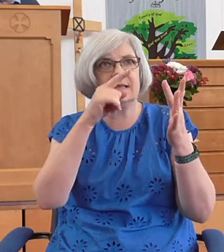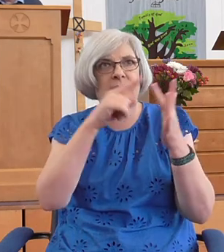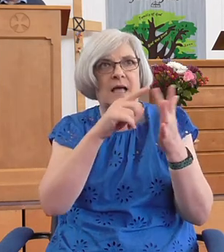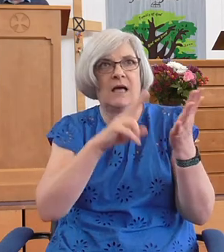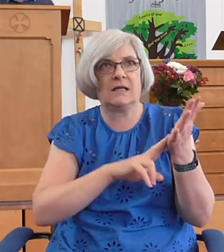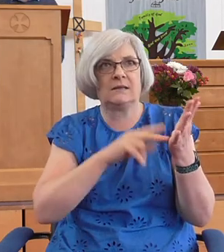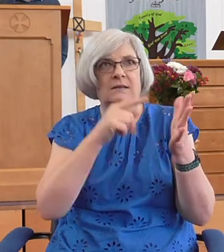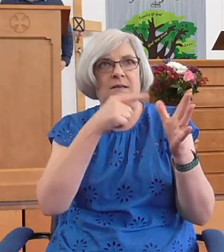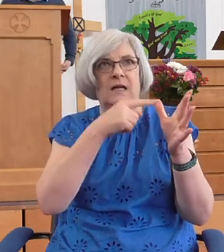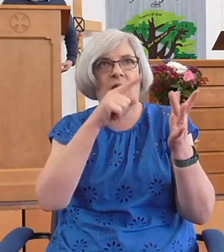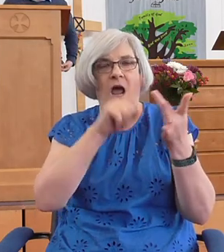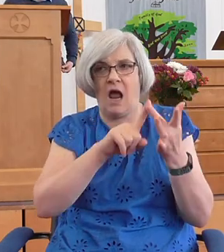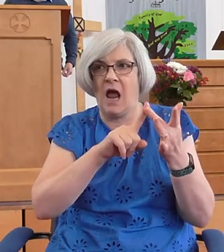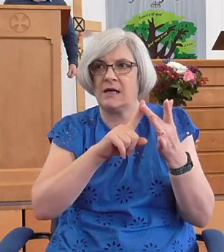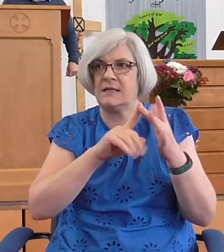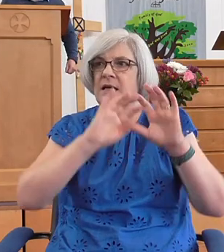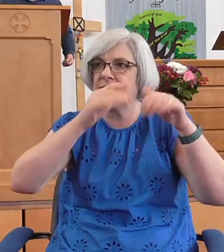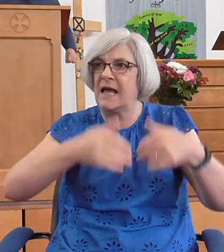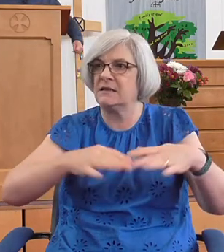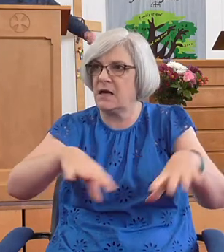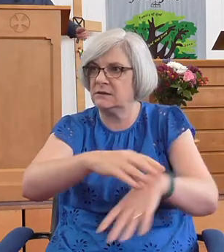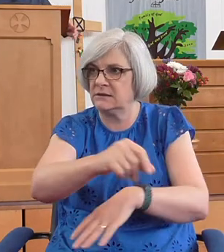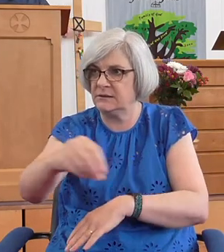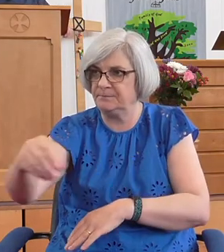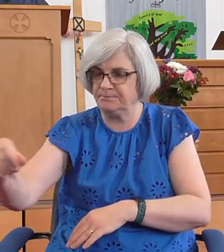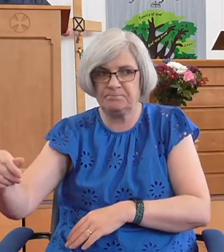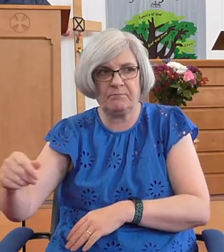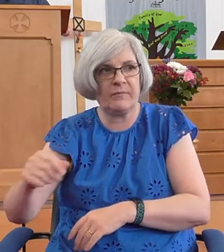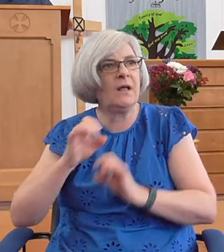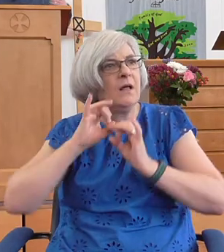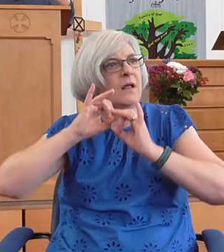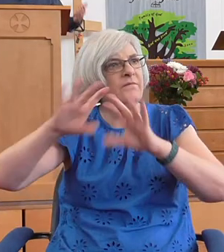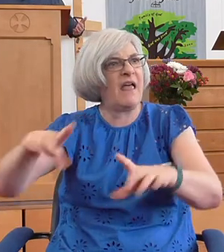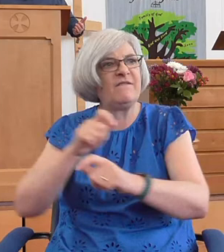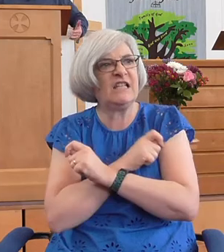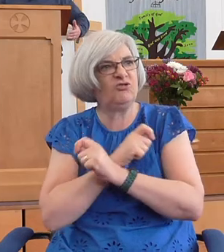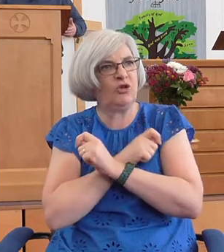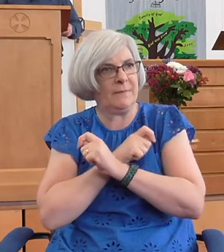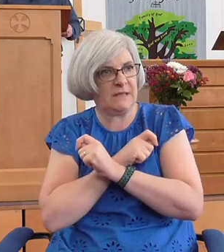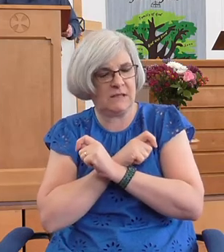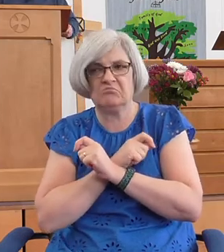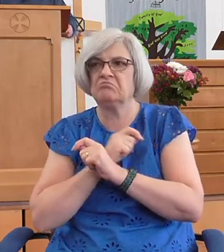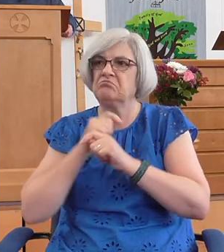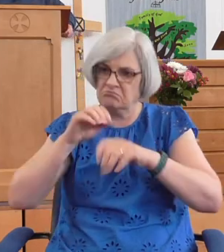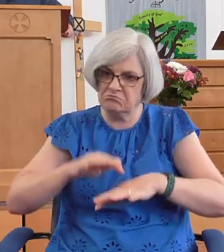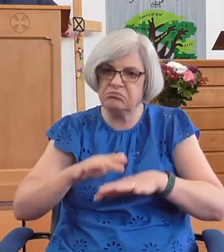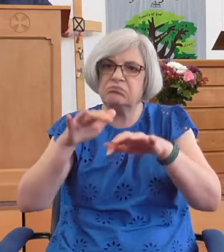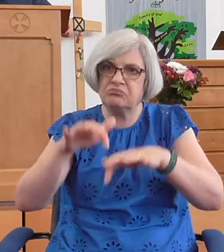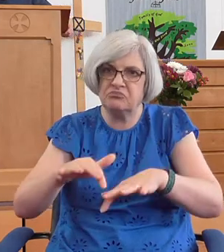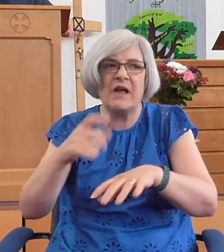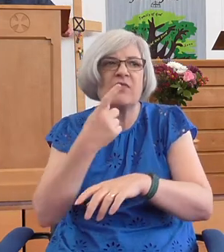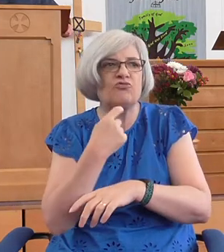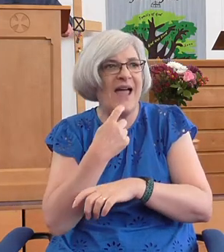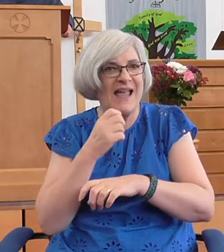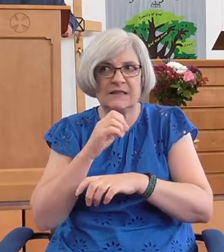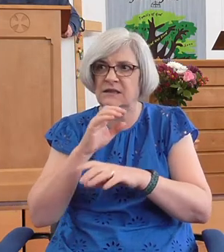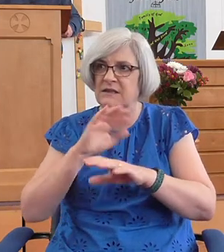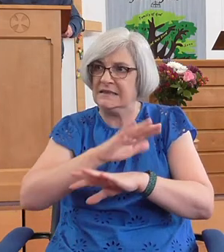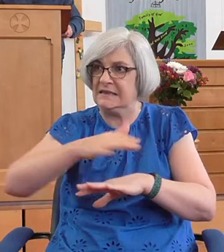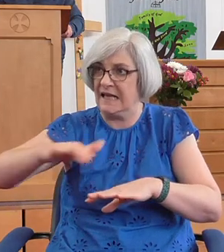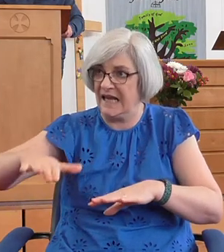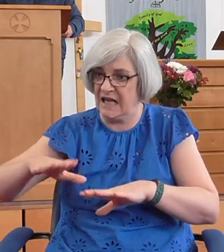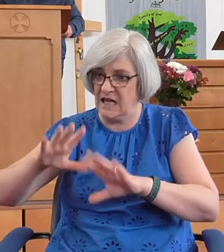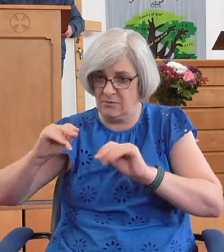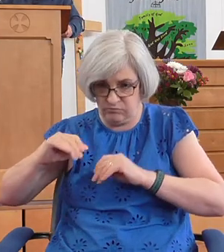The people have left Egypt. They've crossed the Red Sea or Sea of Reeds. They've not yet reached Mount Horeb